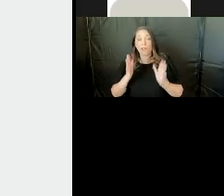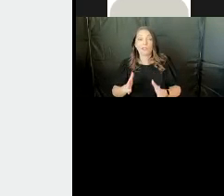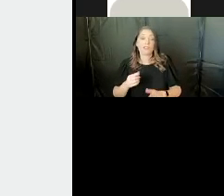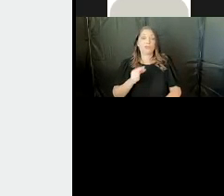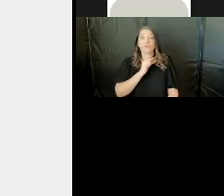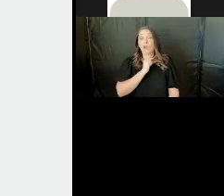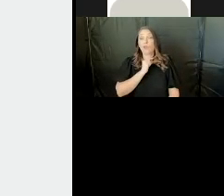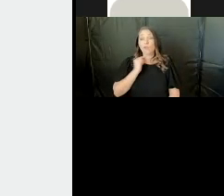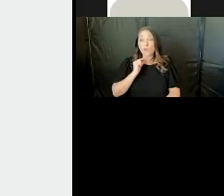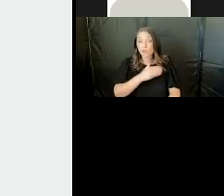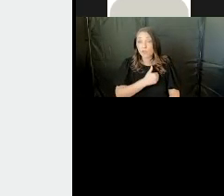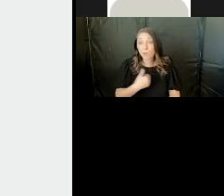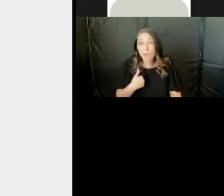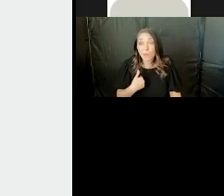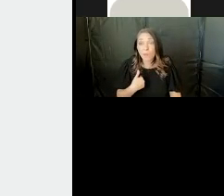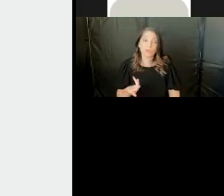members.